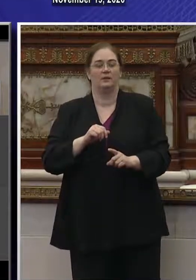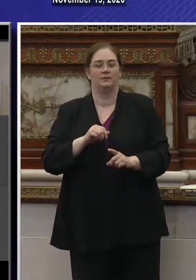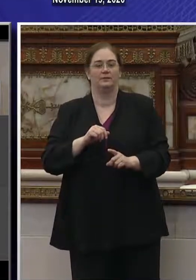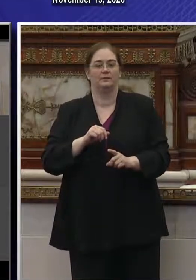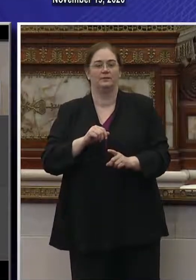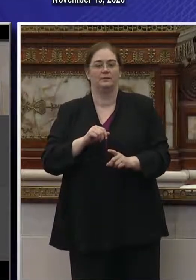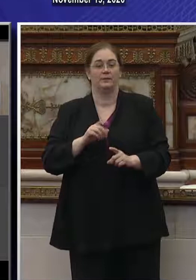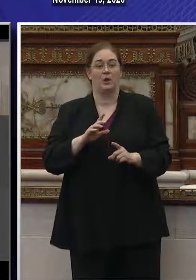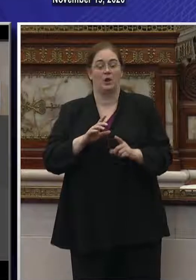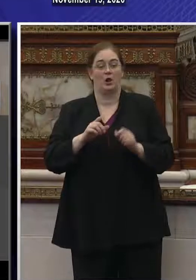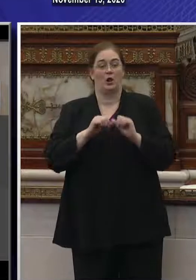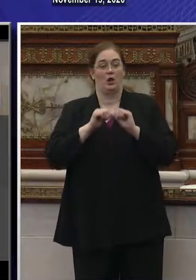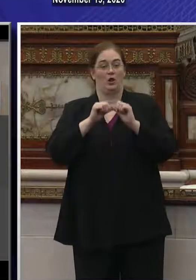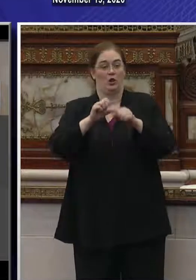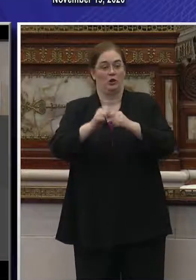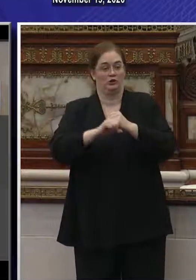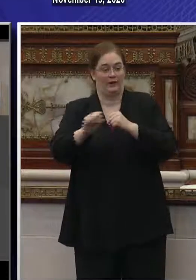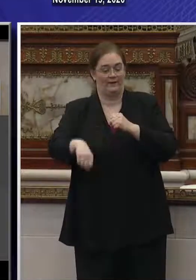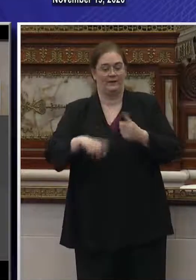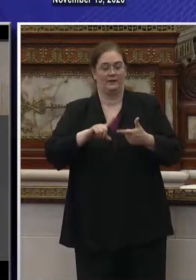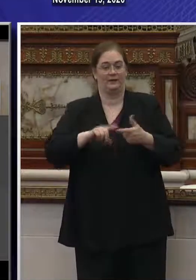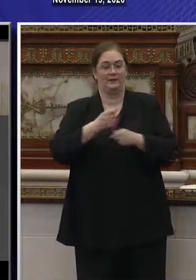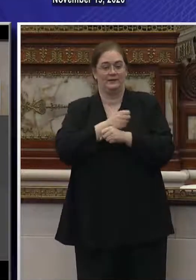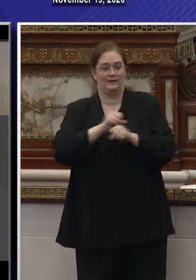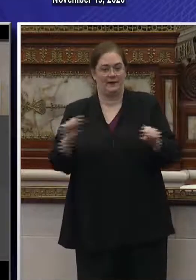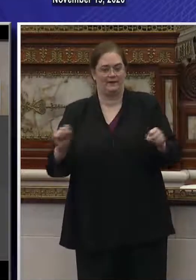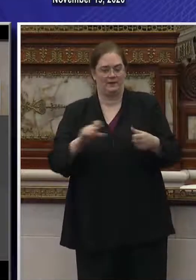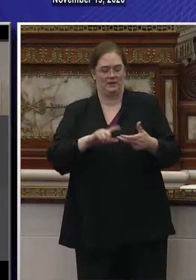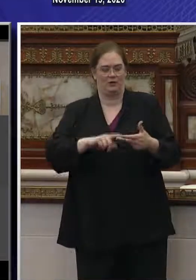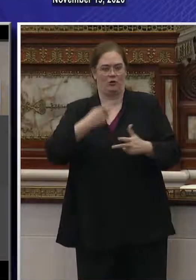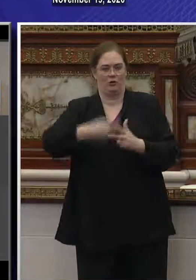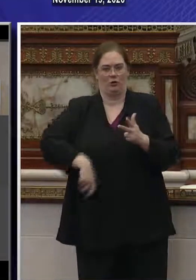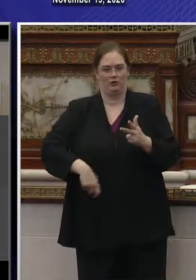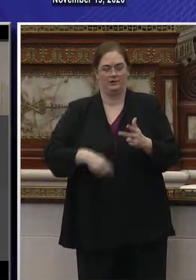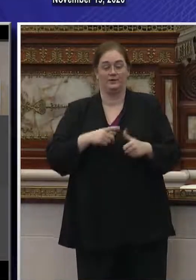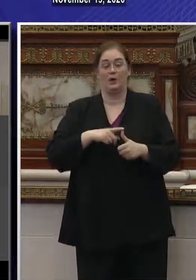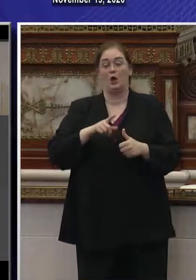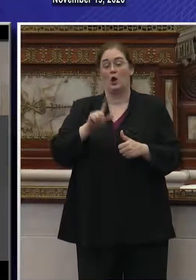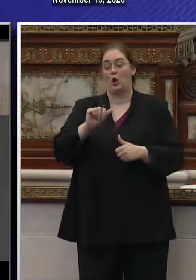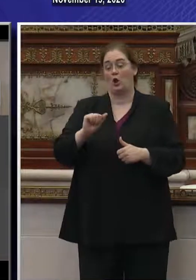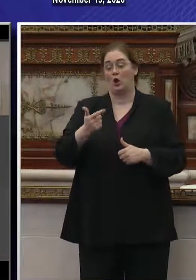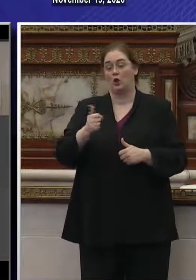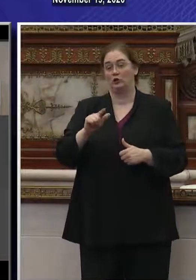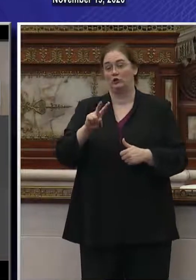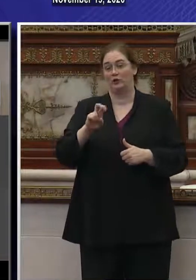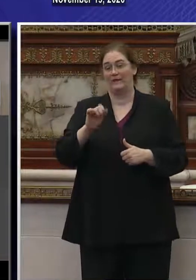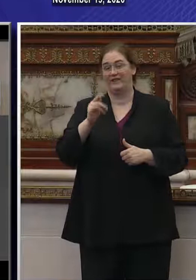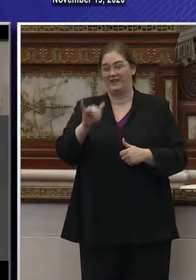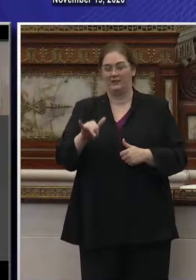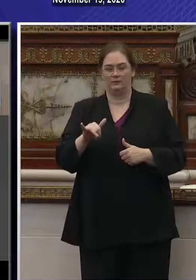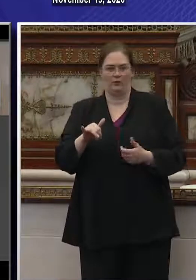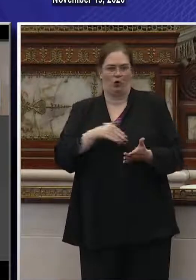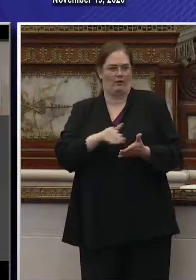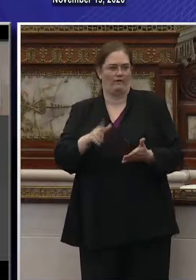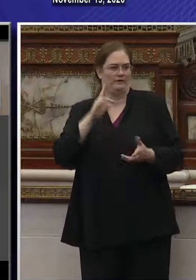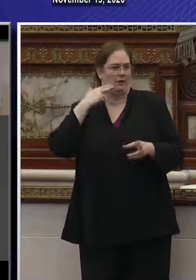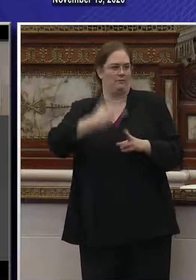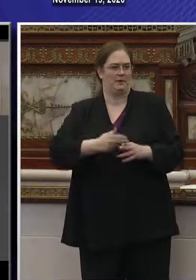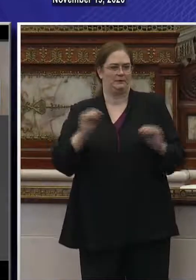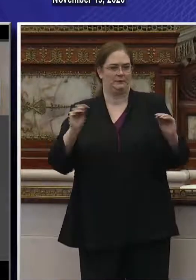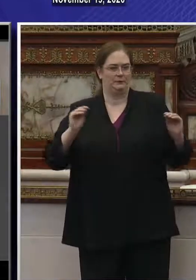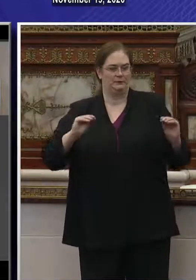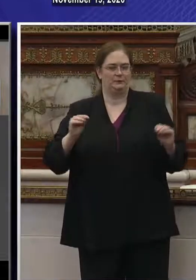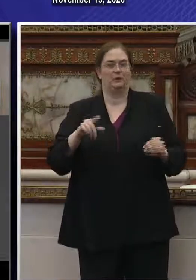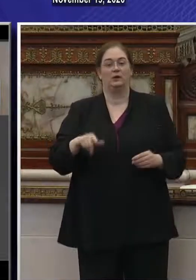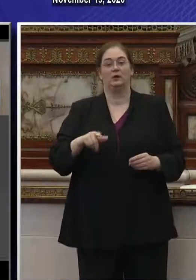are longevity, safety, and cost. So longevity being one that we don't talk or hear talked about too much.